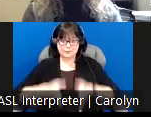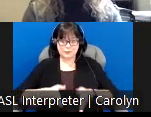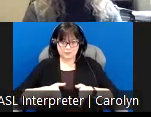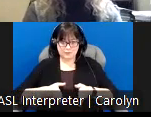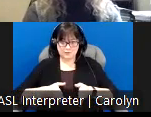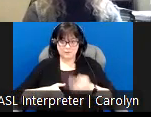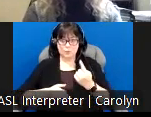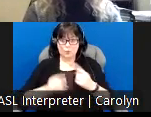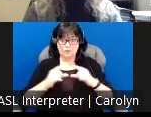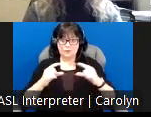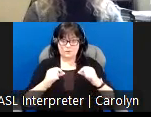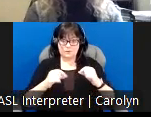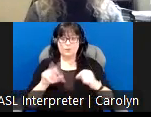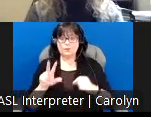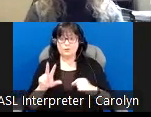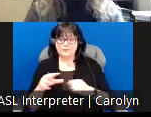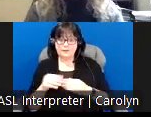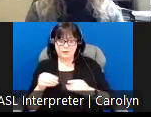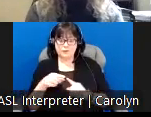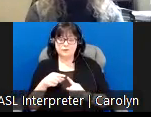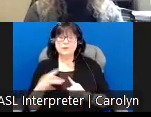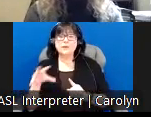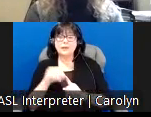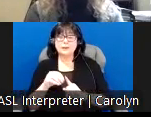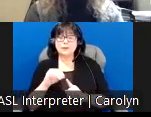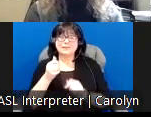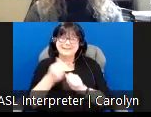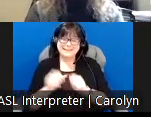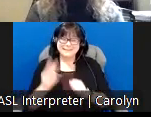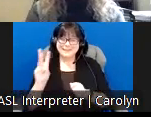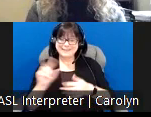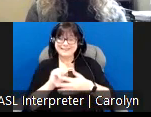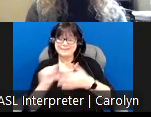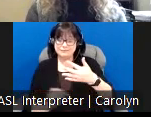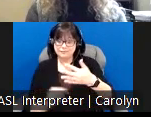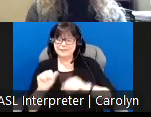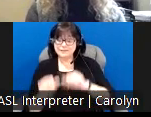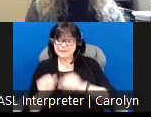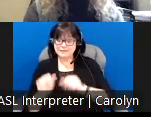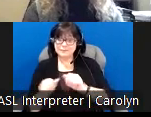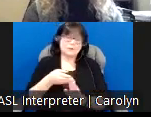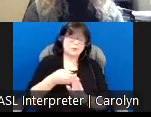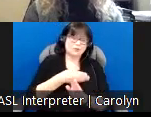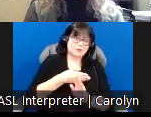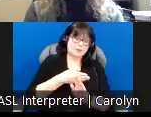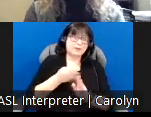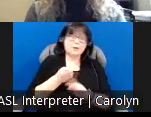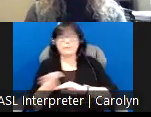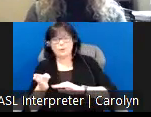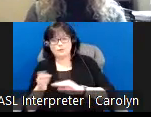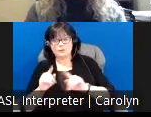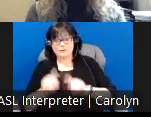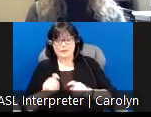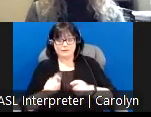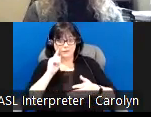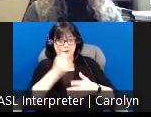voucher, and that provides both the pre and post test for each of the 6 assessments. And then there is volume